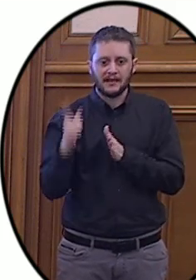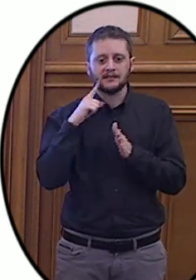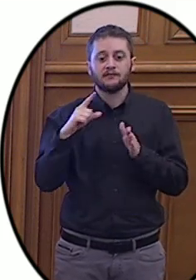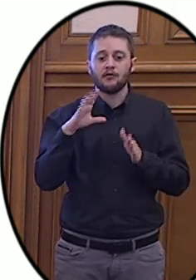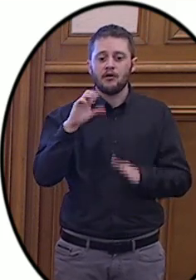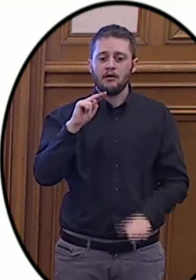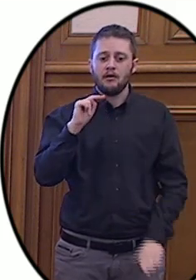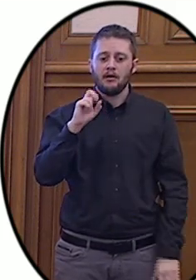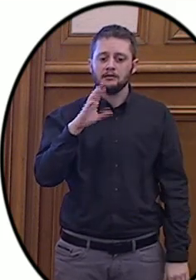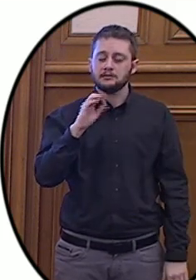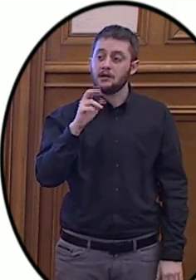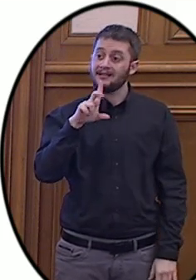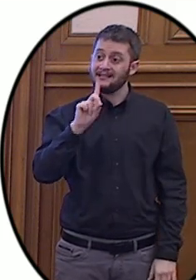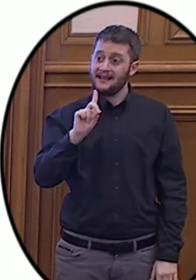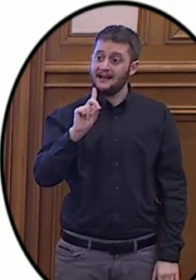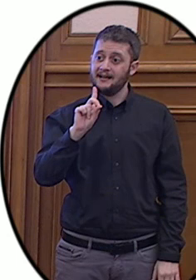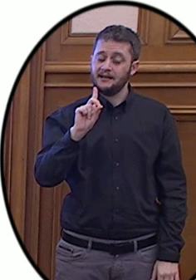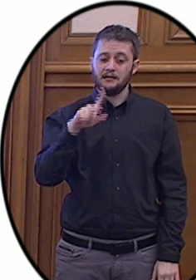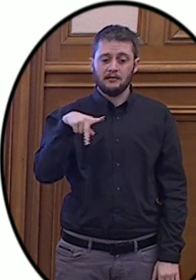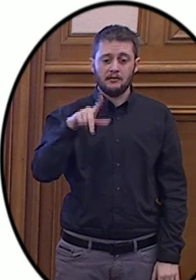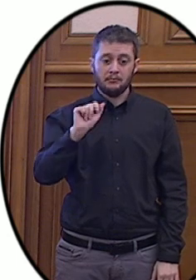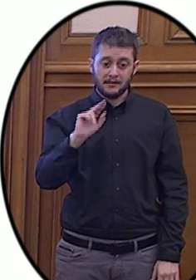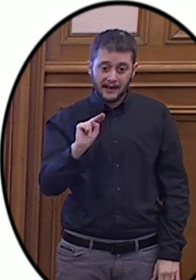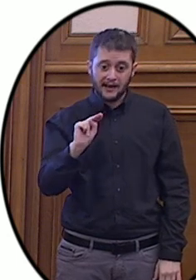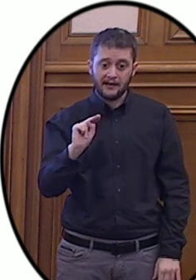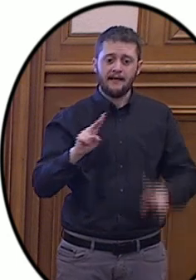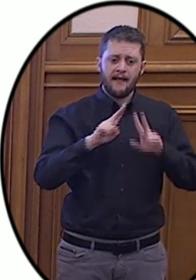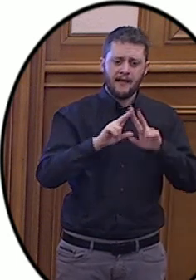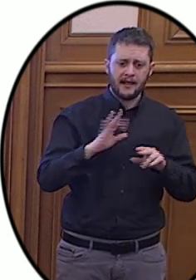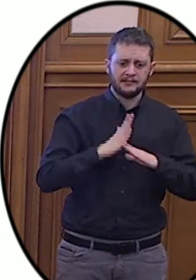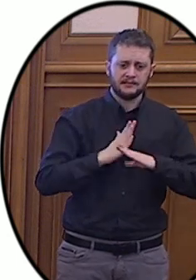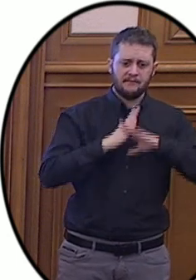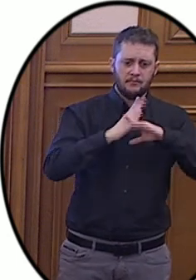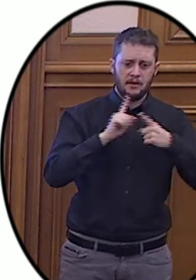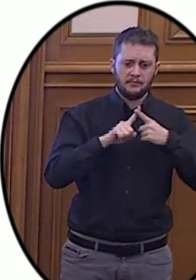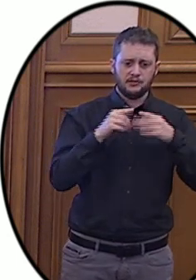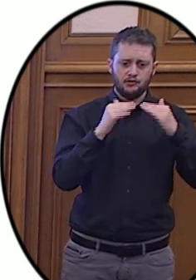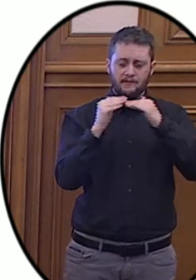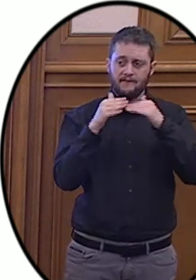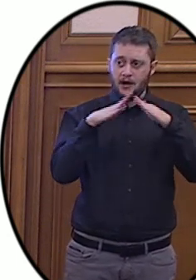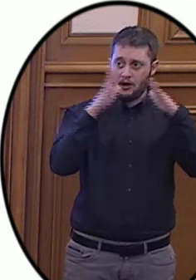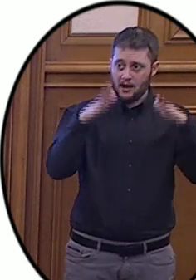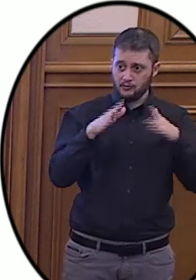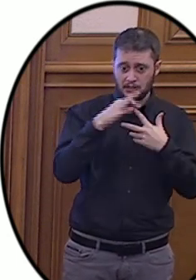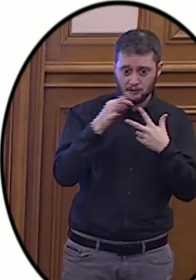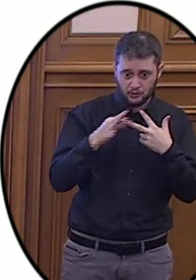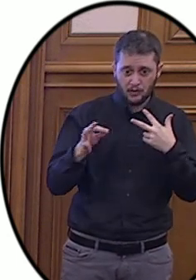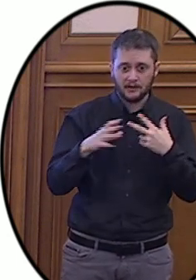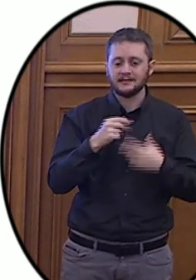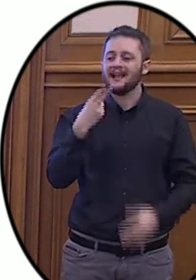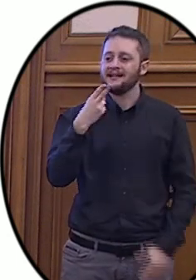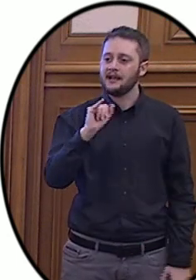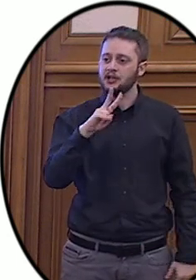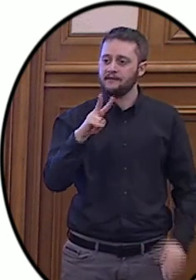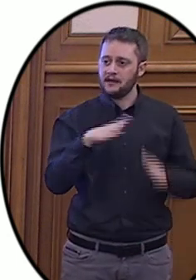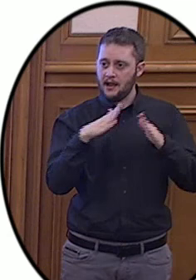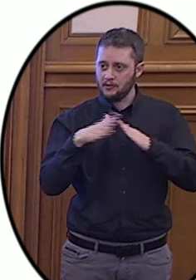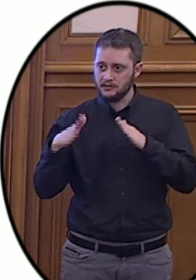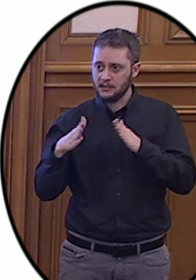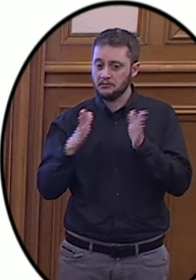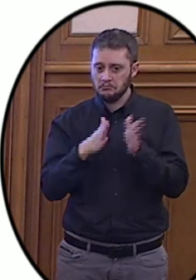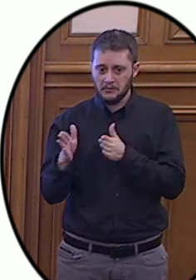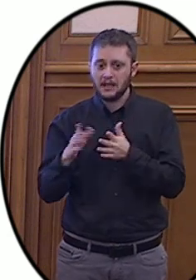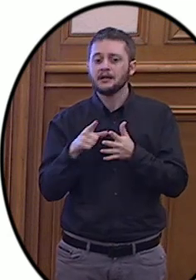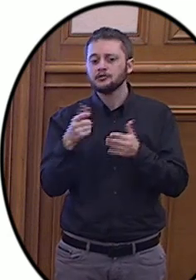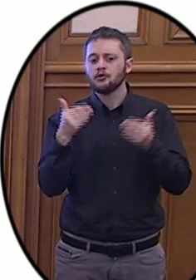of impediments to fair housing choice and the HIV housing plan. And anyone who's interested should check the MOHCD website